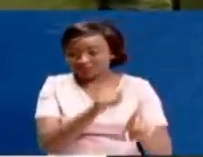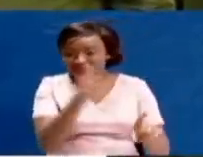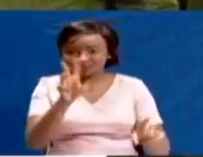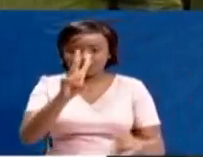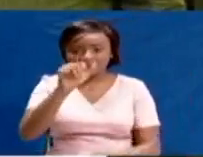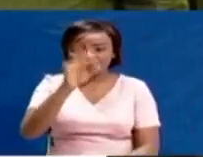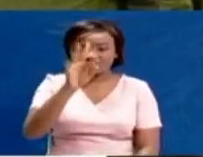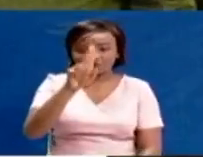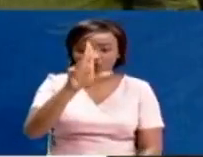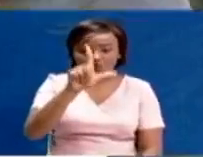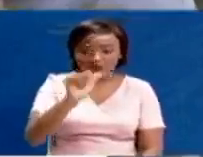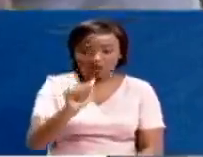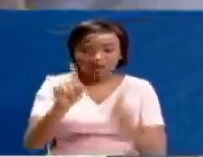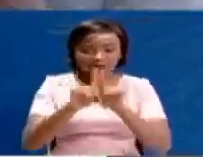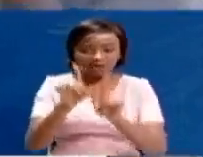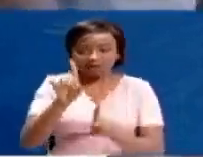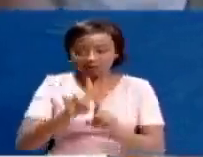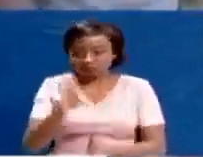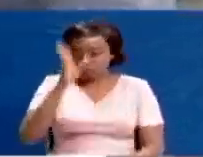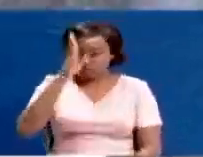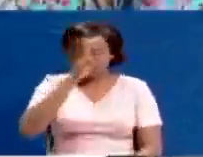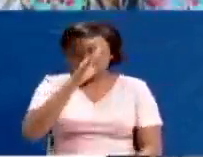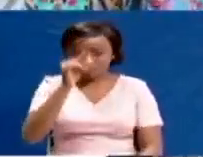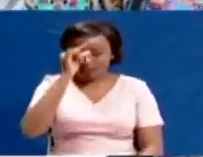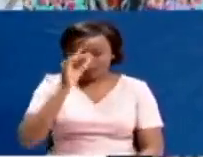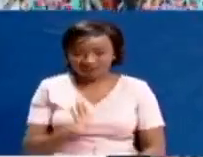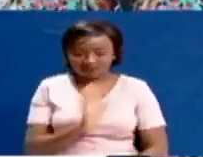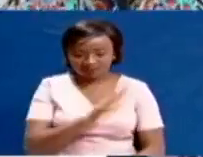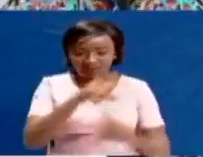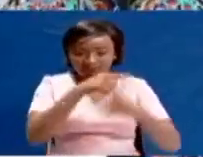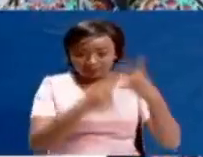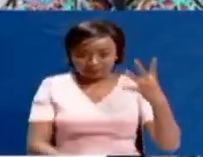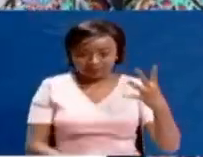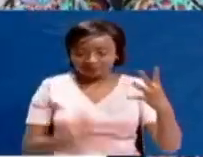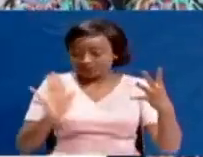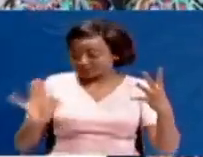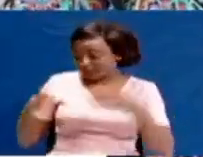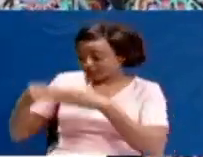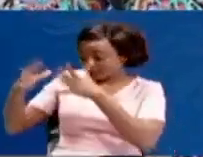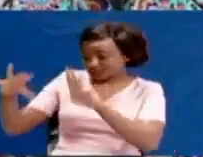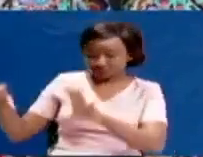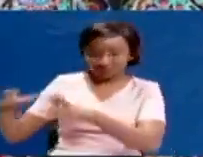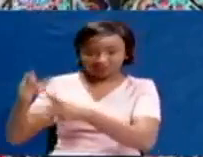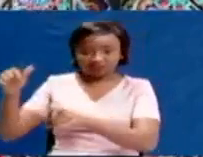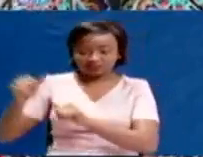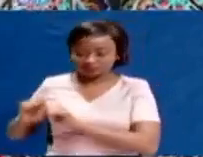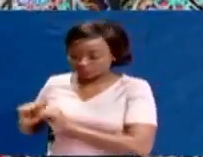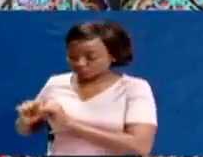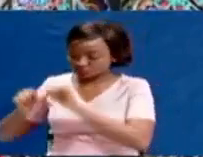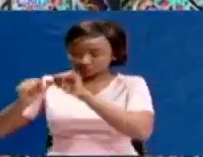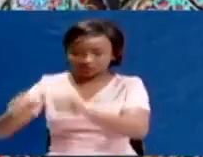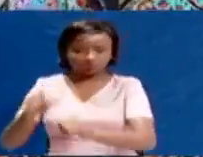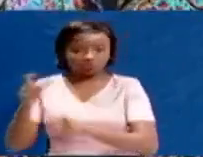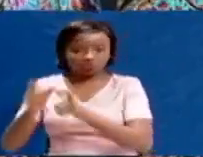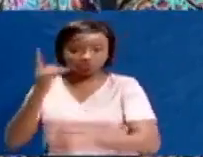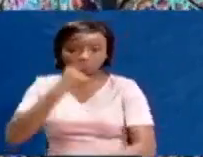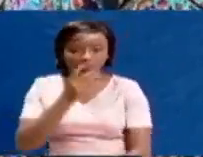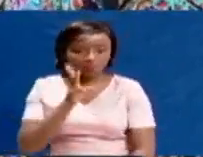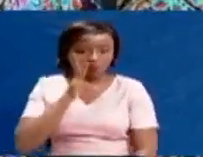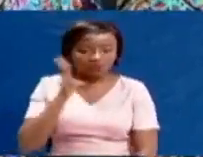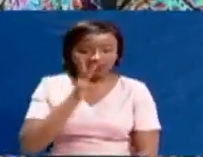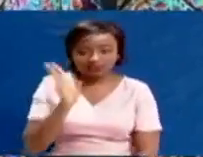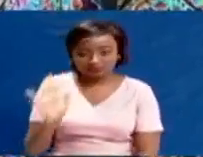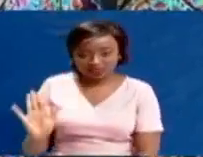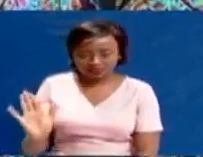Wamunyinyi, and Bungoma Governor Wycliffe Wangamati. The leadership of the party remains in the legitimate hands of the